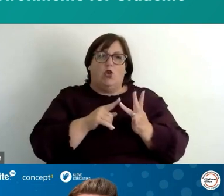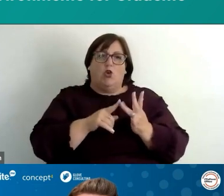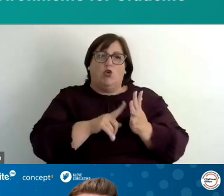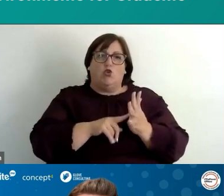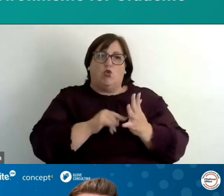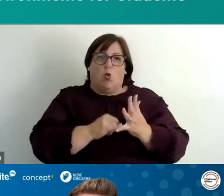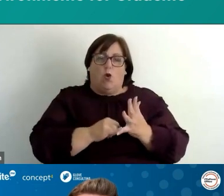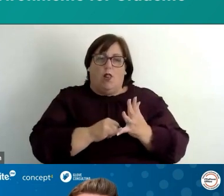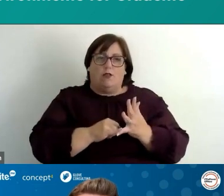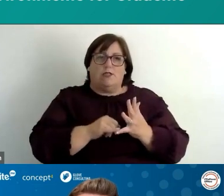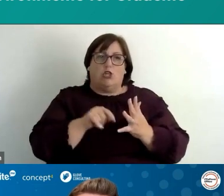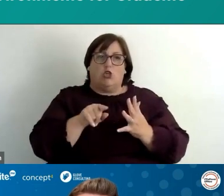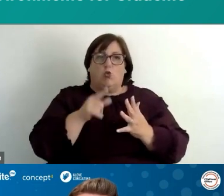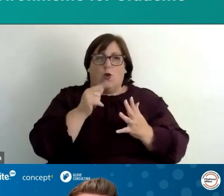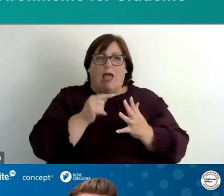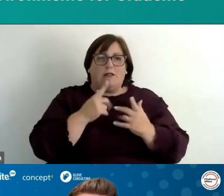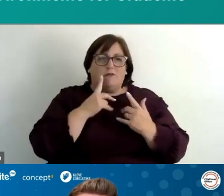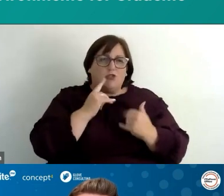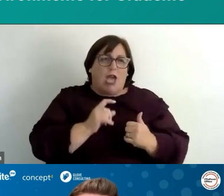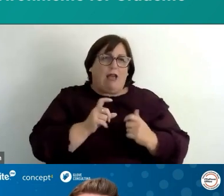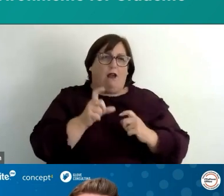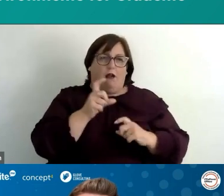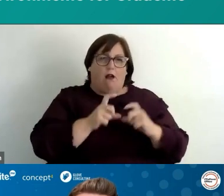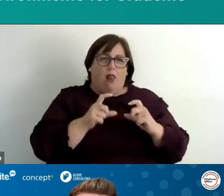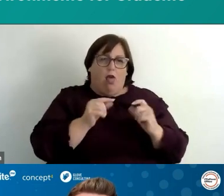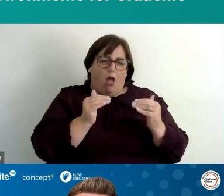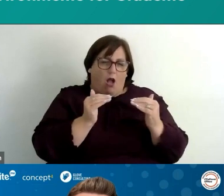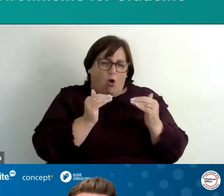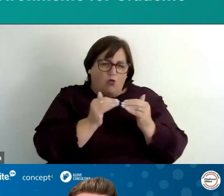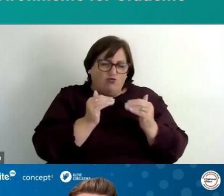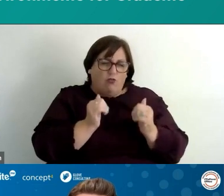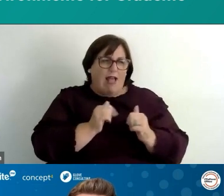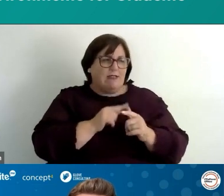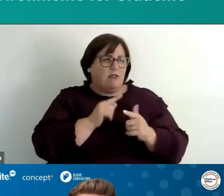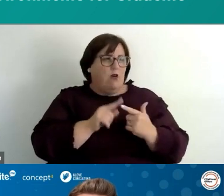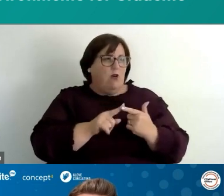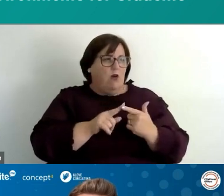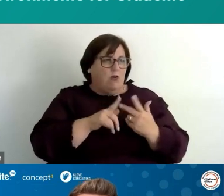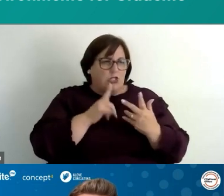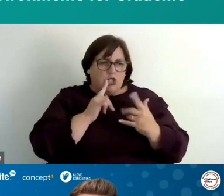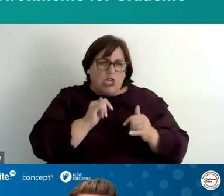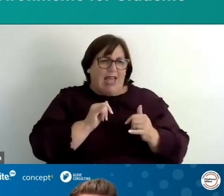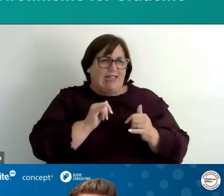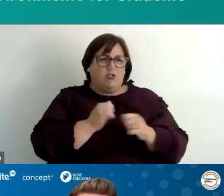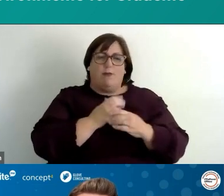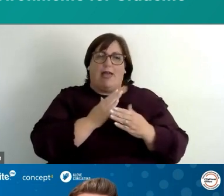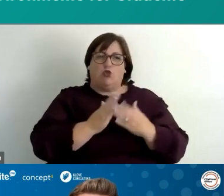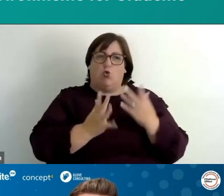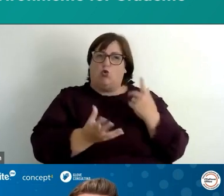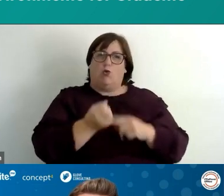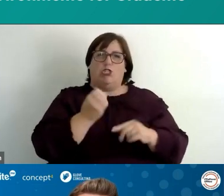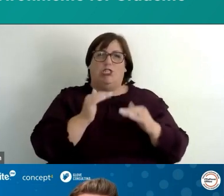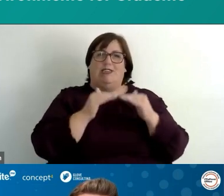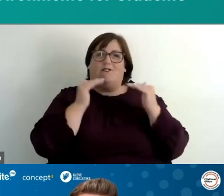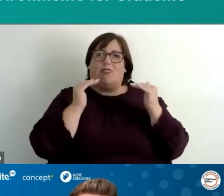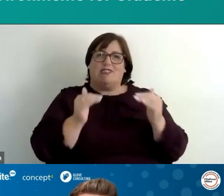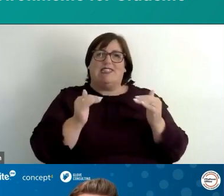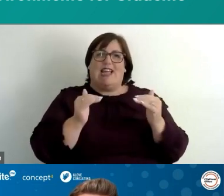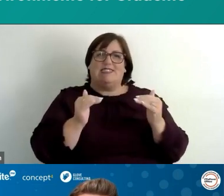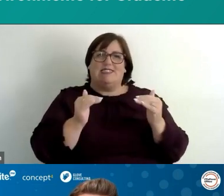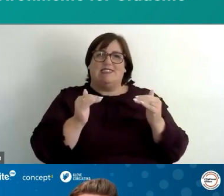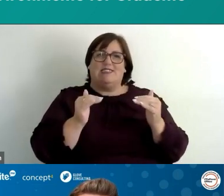checks in line with the standards. So WCAG 2.1 level